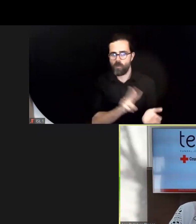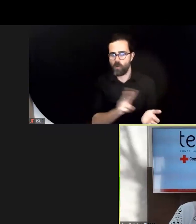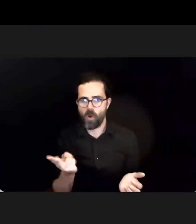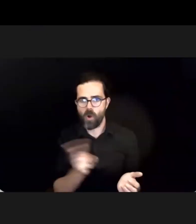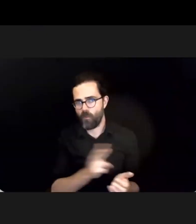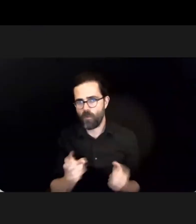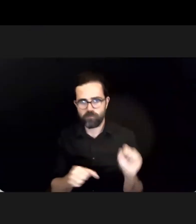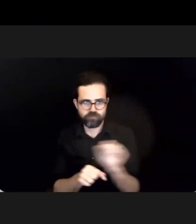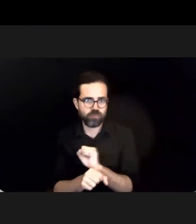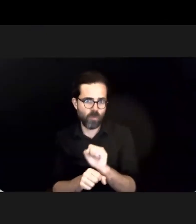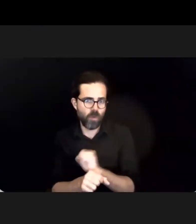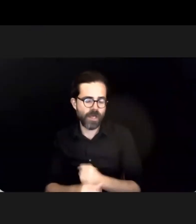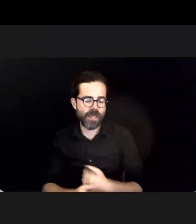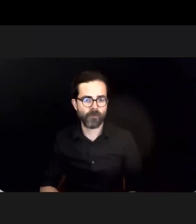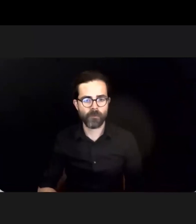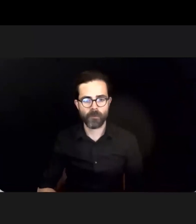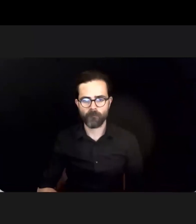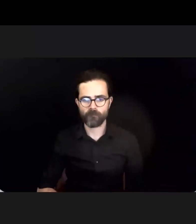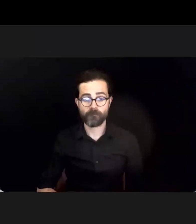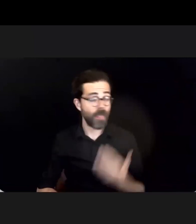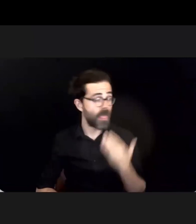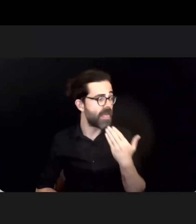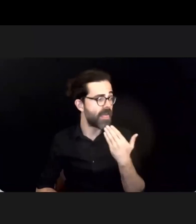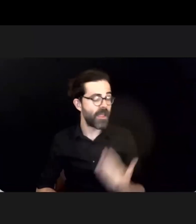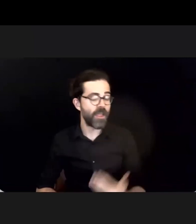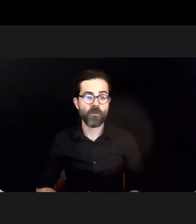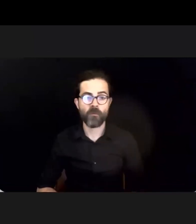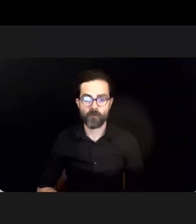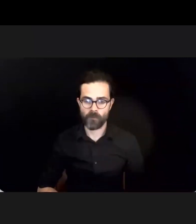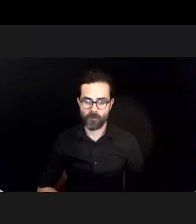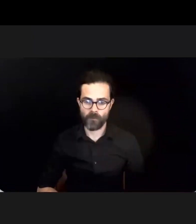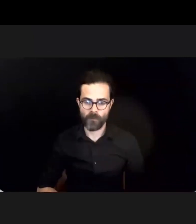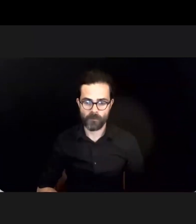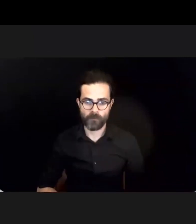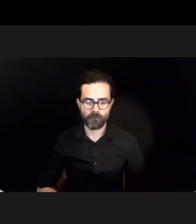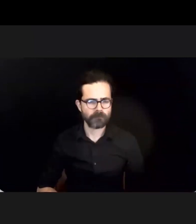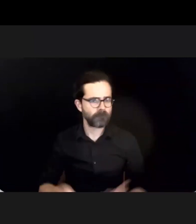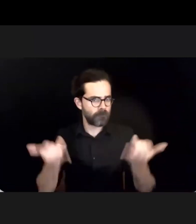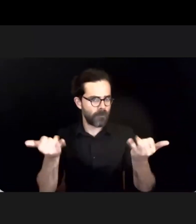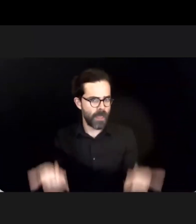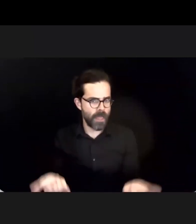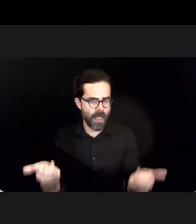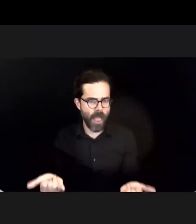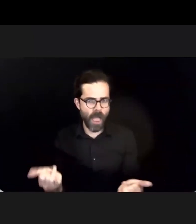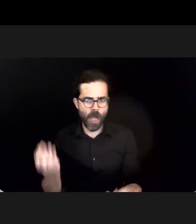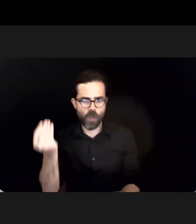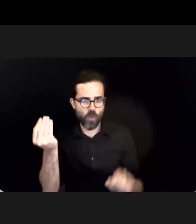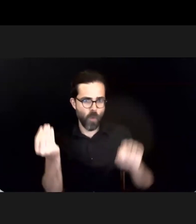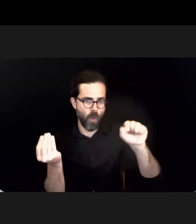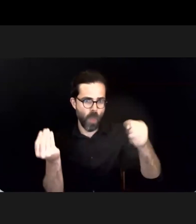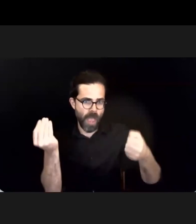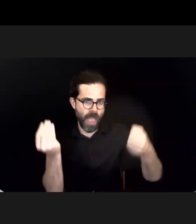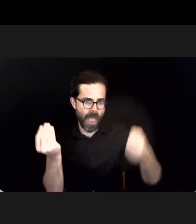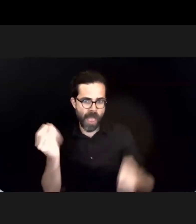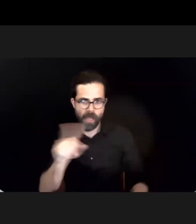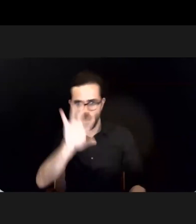Thank you very much. As there are no other questions in the Q&A, I think we can end there. I'll maybe end with a